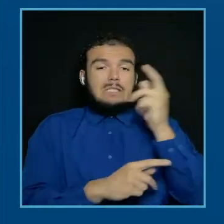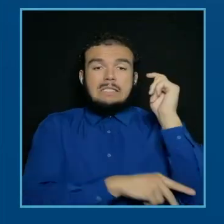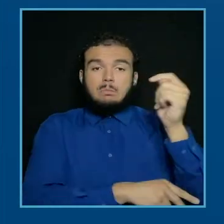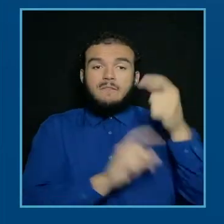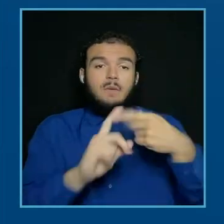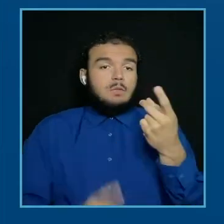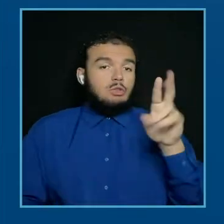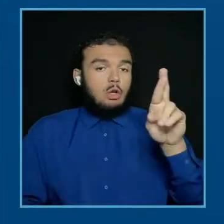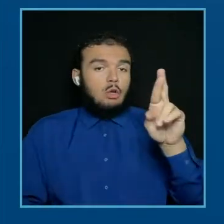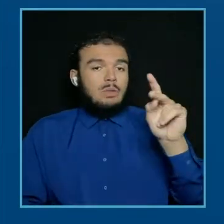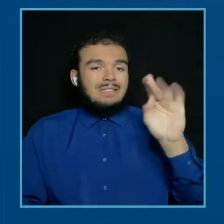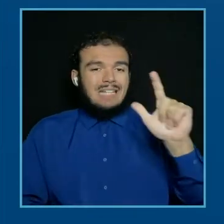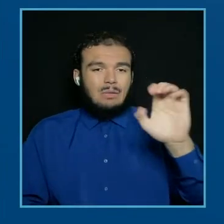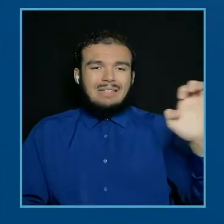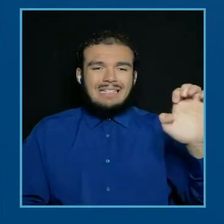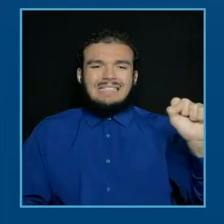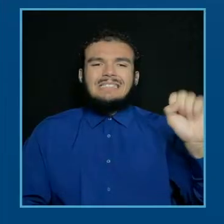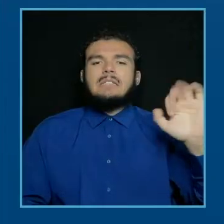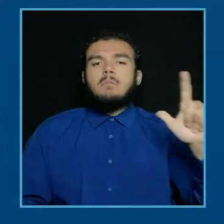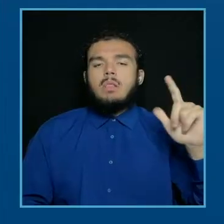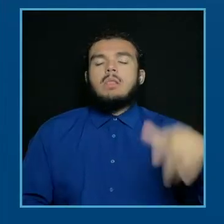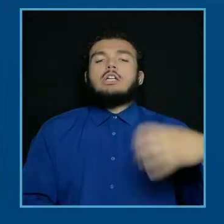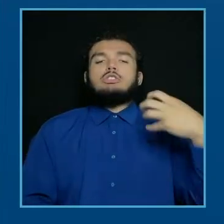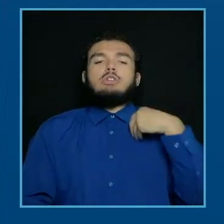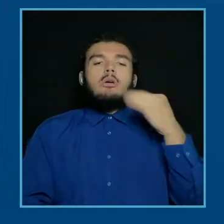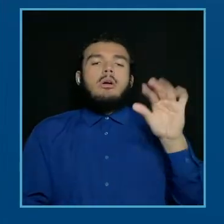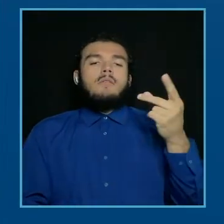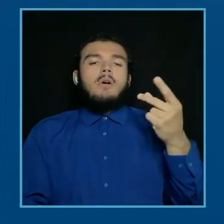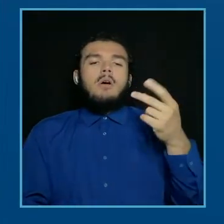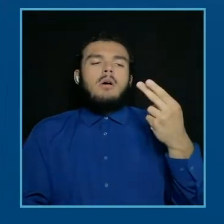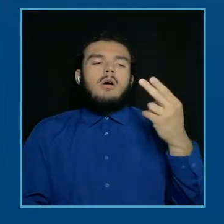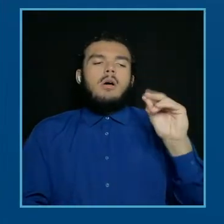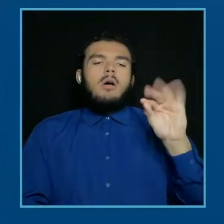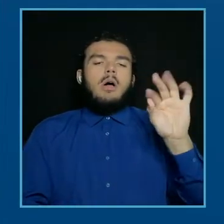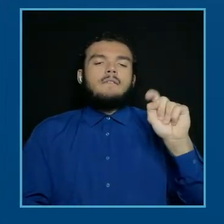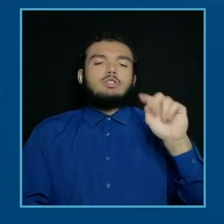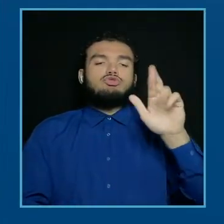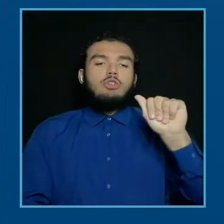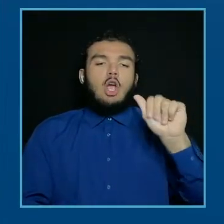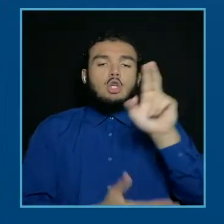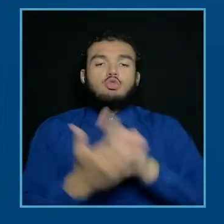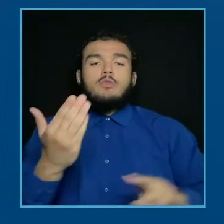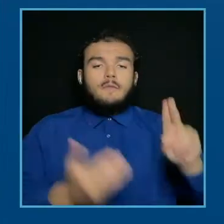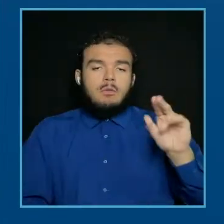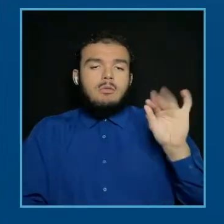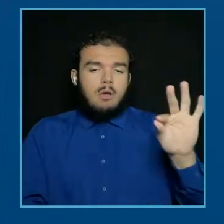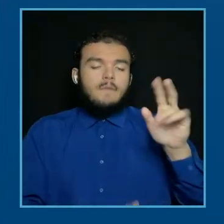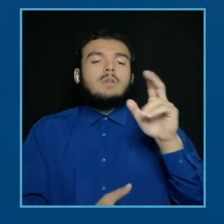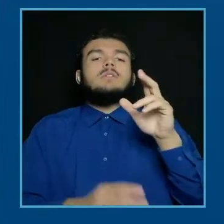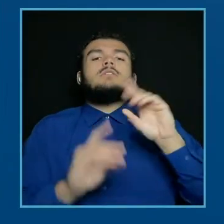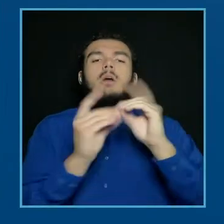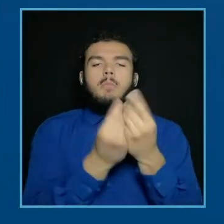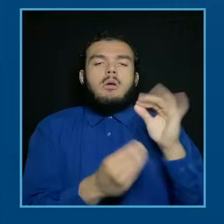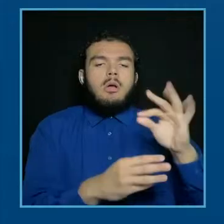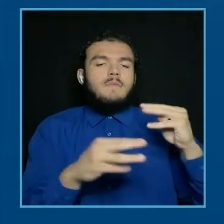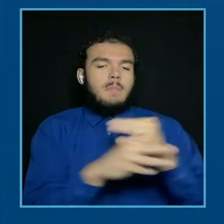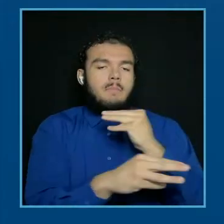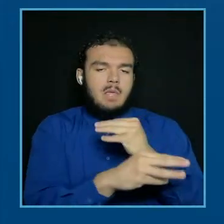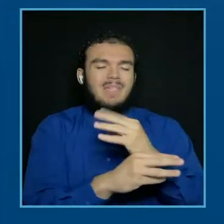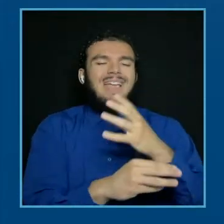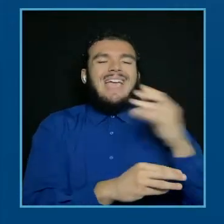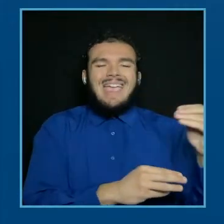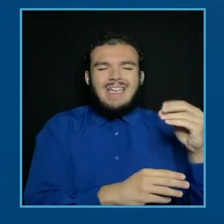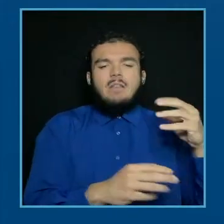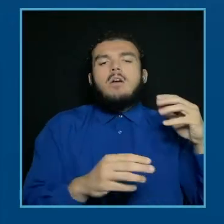E. Siebold, chair of Hofstra University's Department of Mathematics and an author